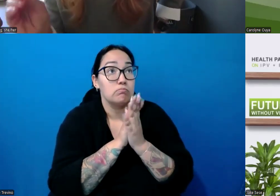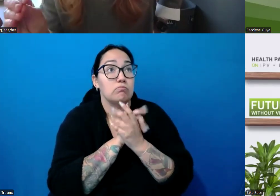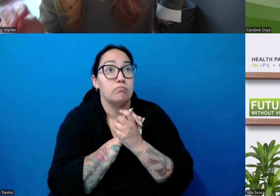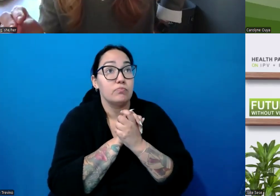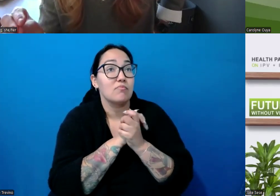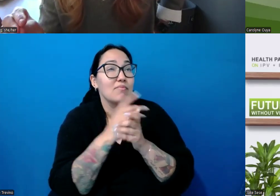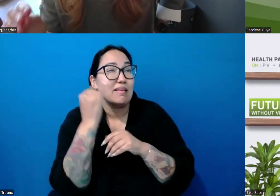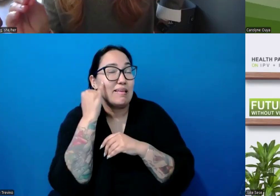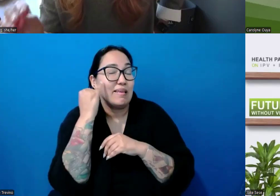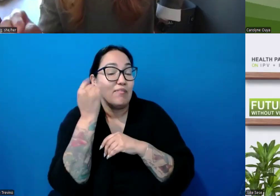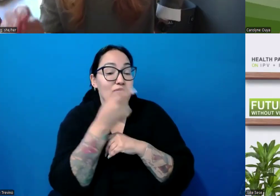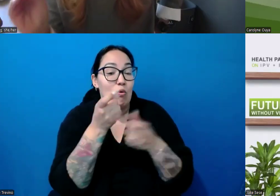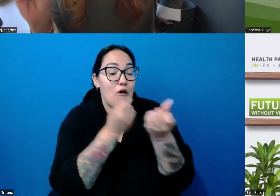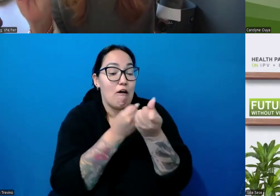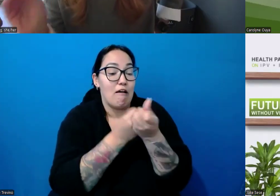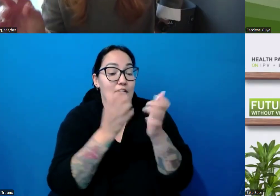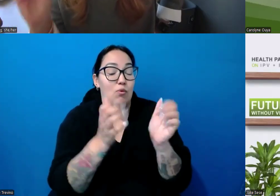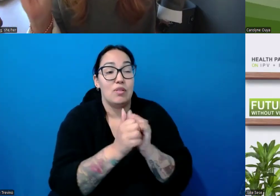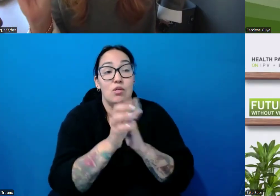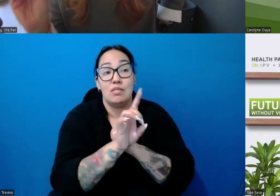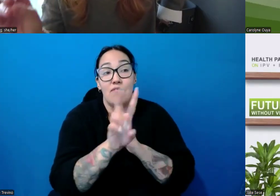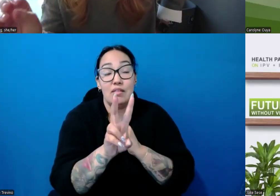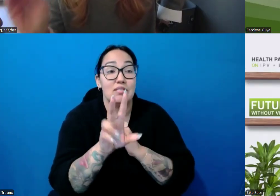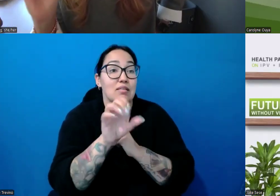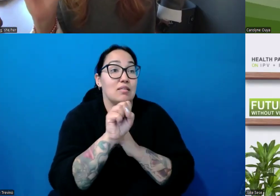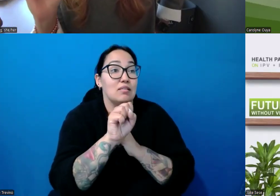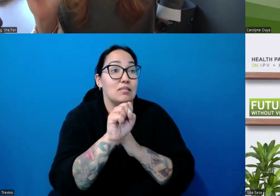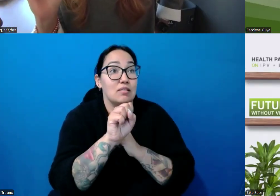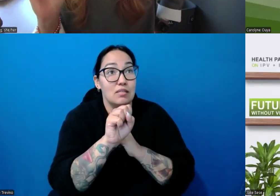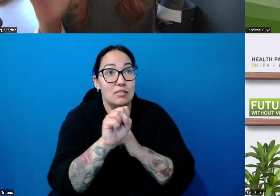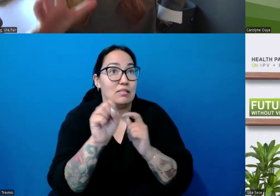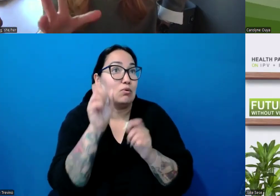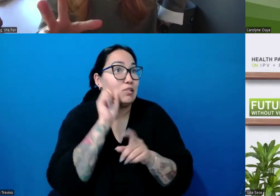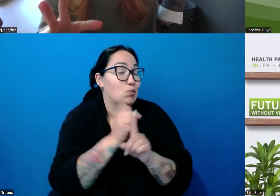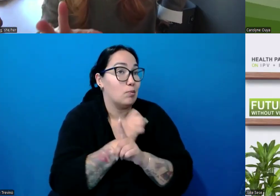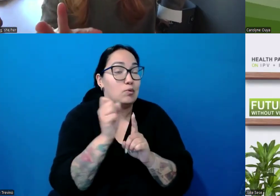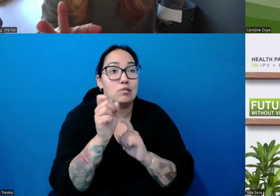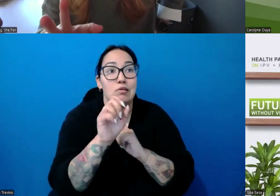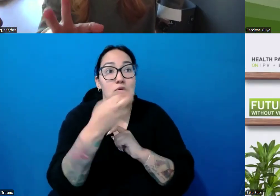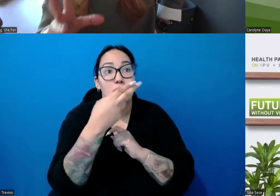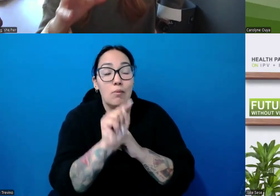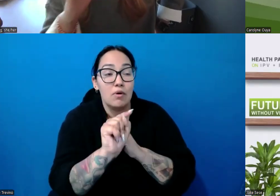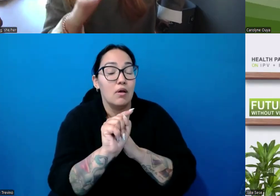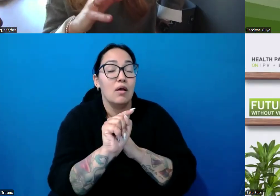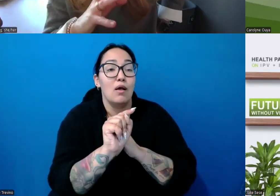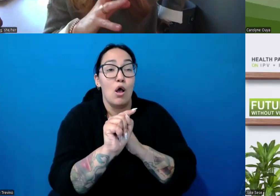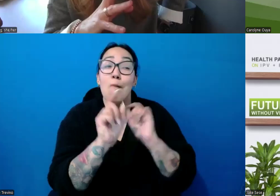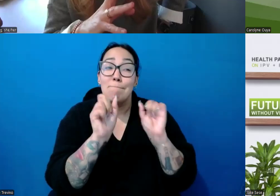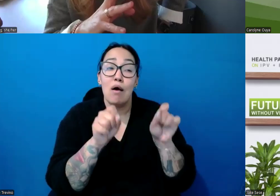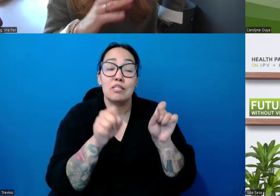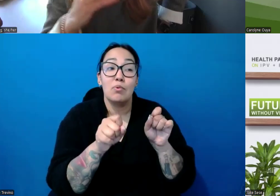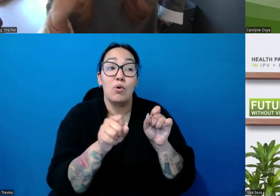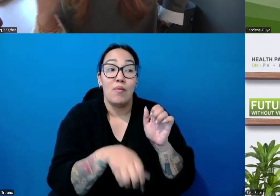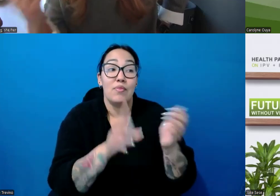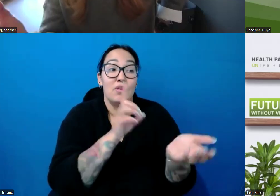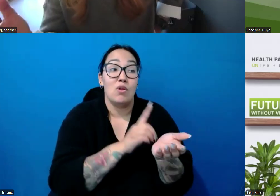if you are an advocate in domestic violence, sexual abuse, human trafficking, there is a good possibility that the physicians you're reaching